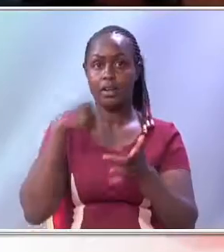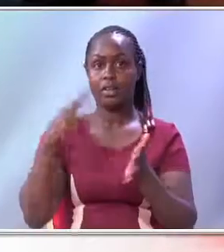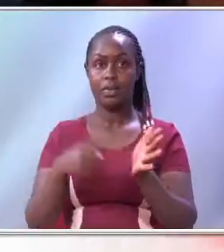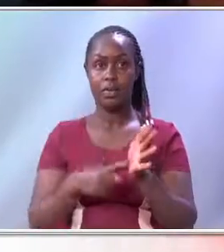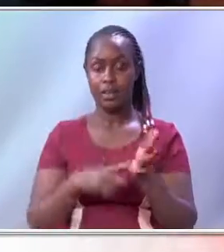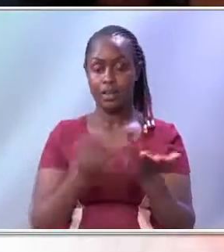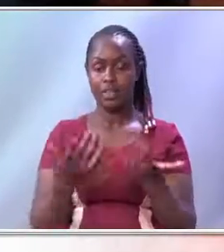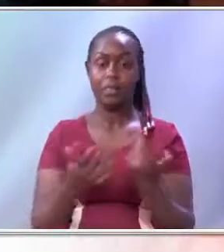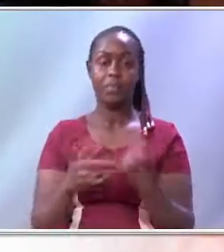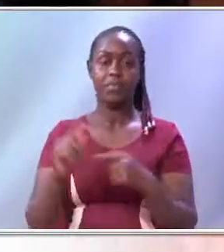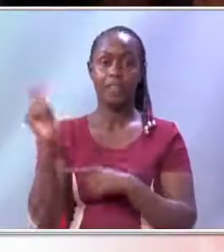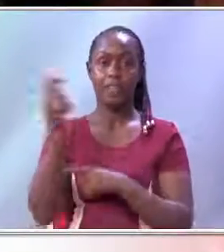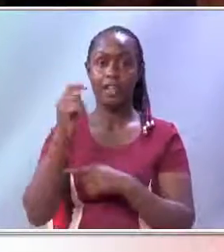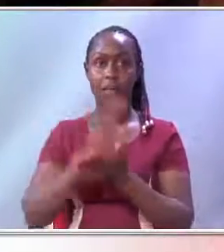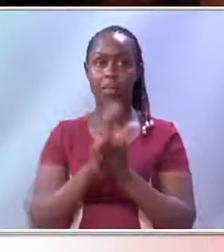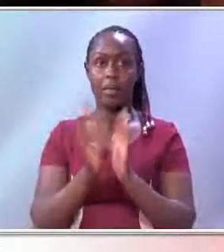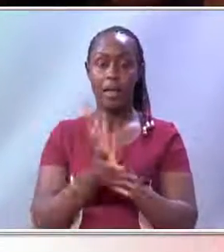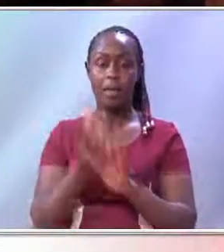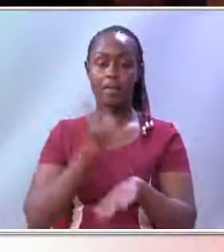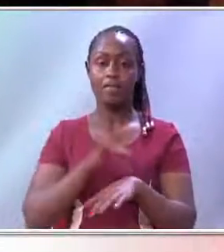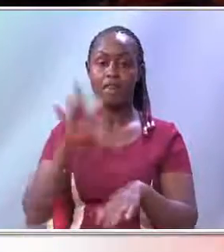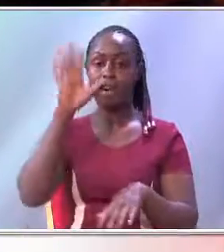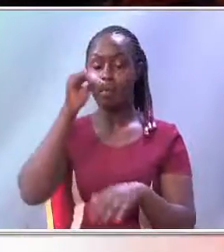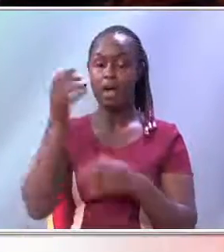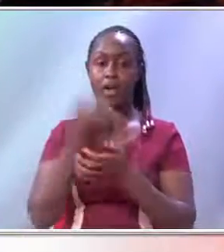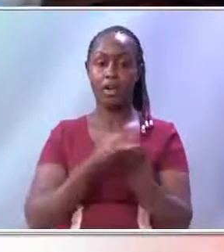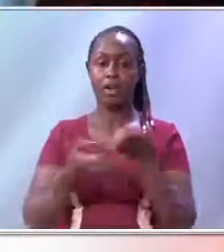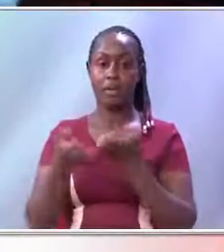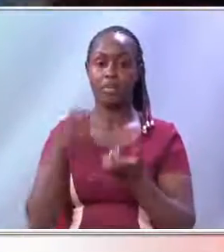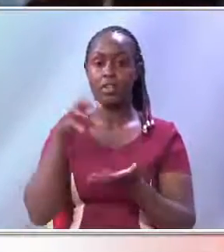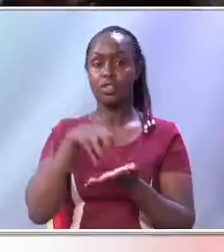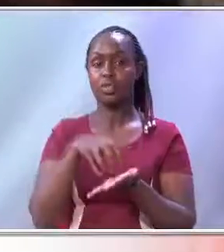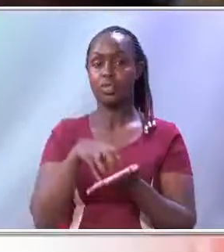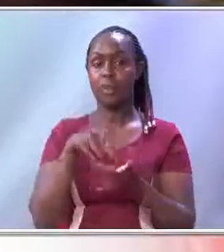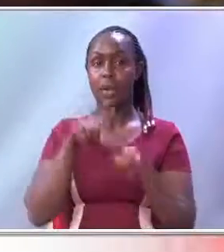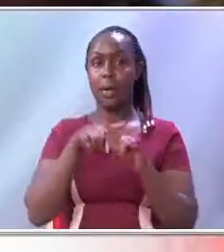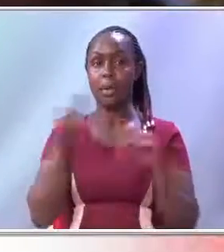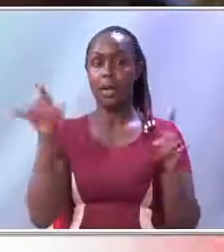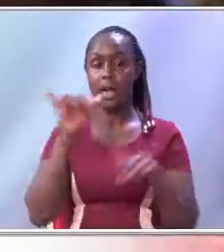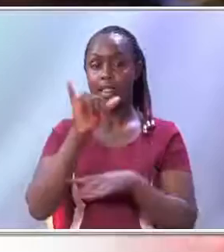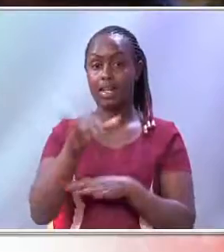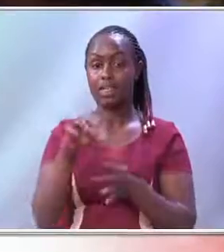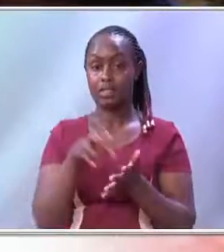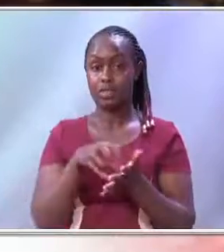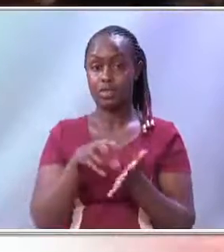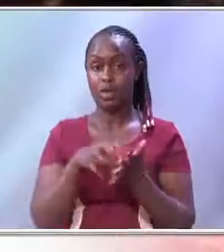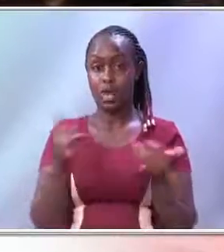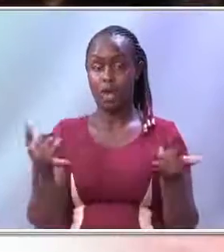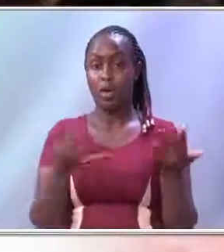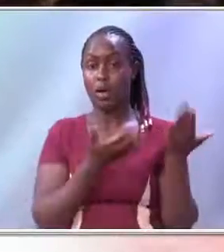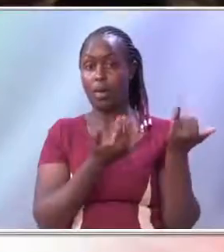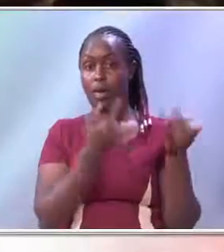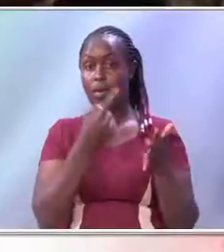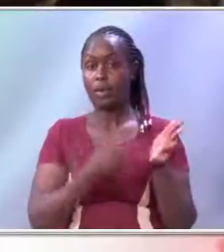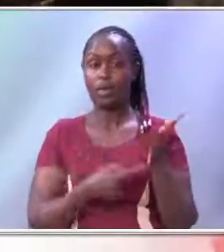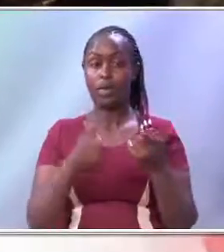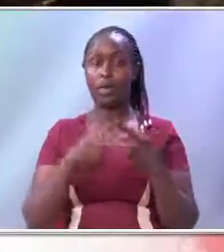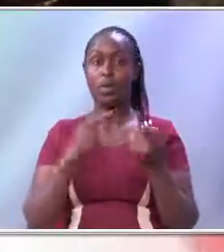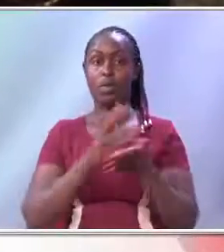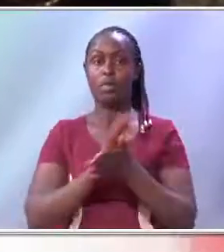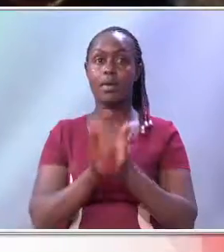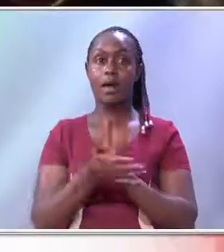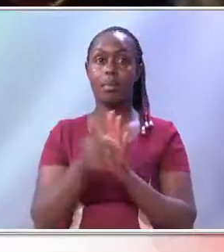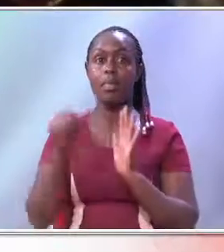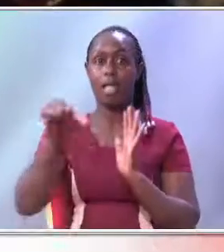only going to get affected by the current economic situation, but that situation is expected to worsen. He